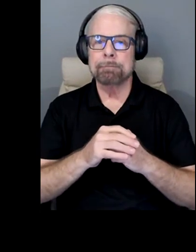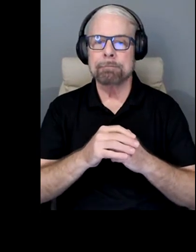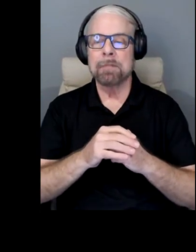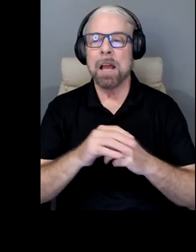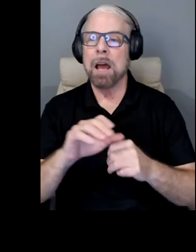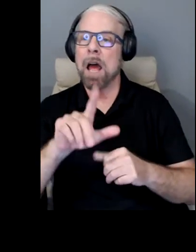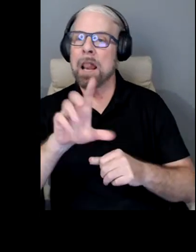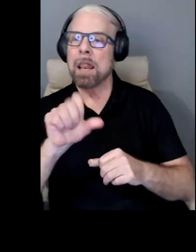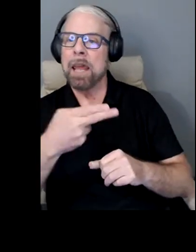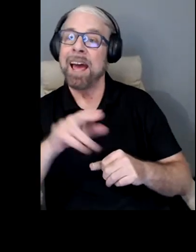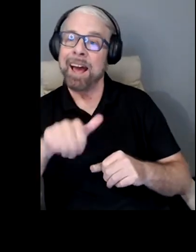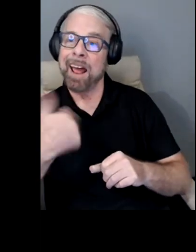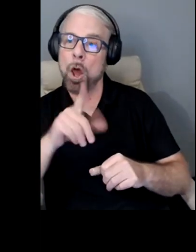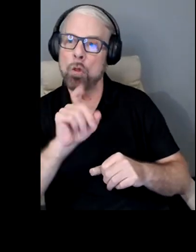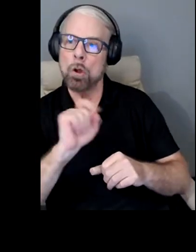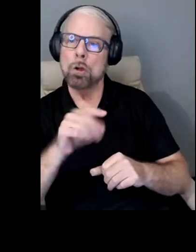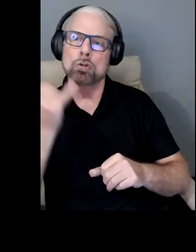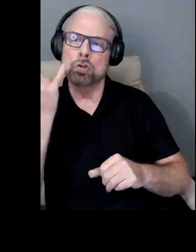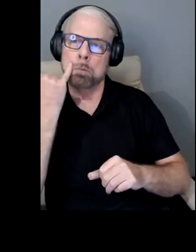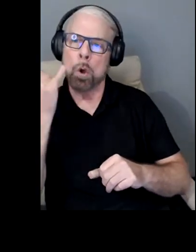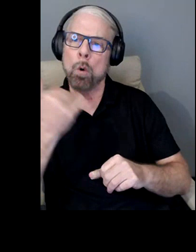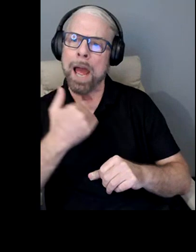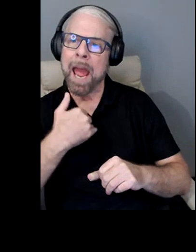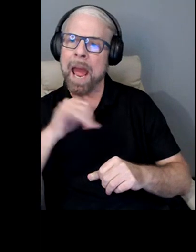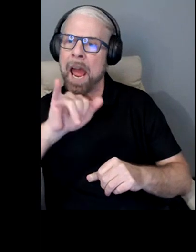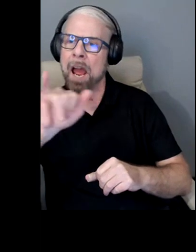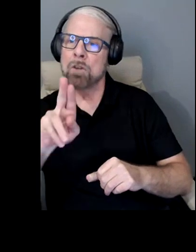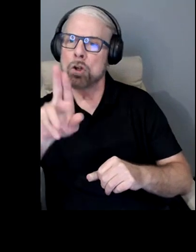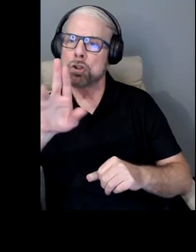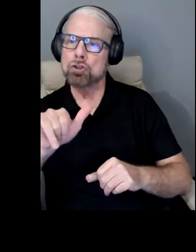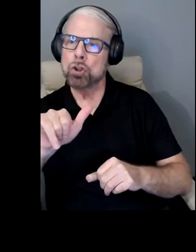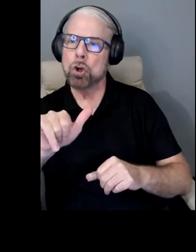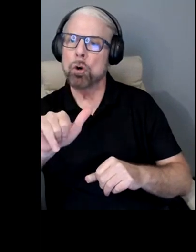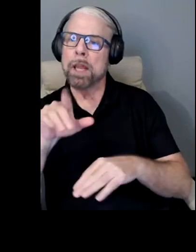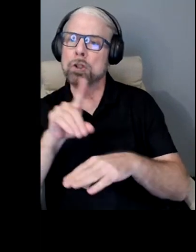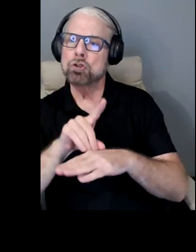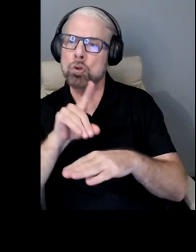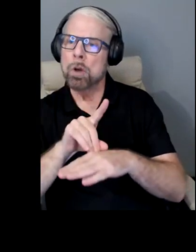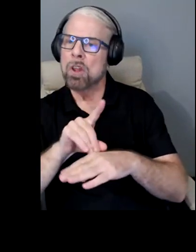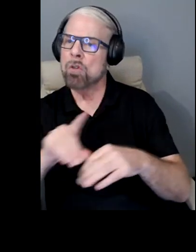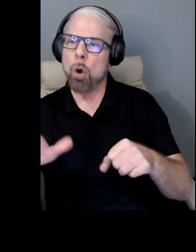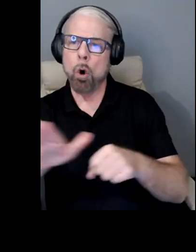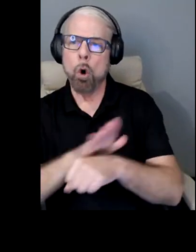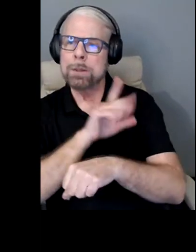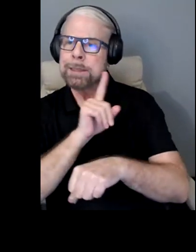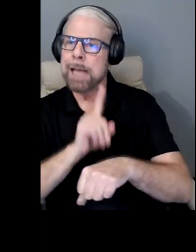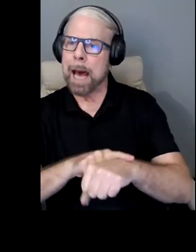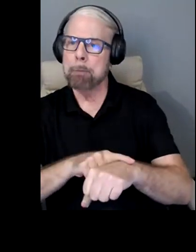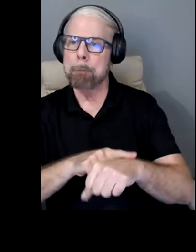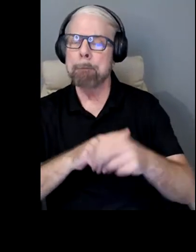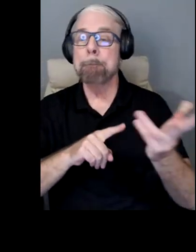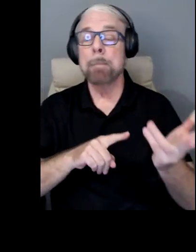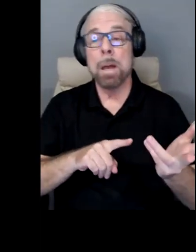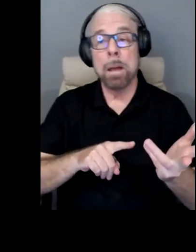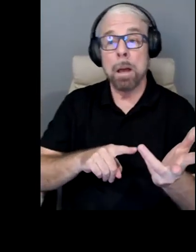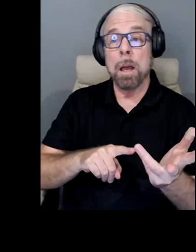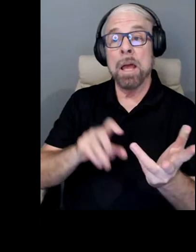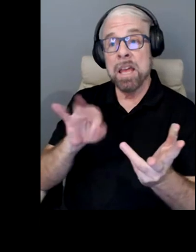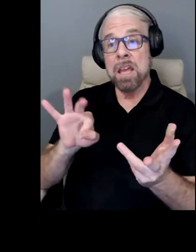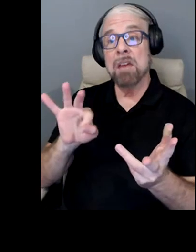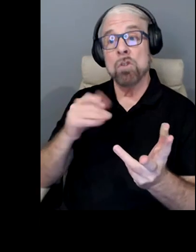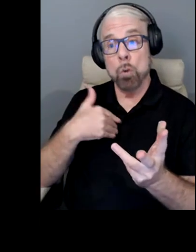Another question, what if I have jury duty during the whole time? So if you have